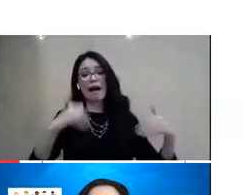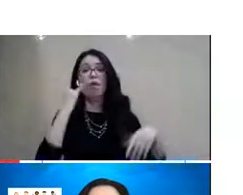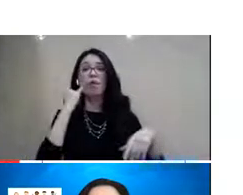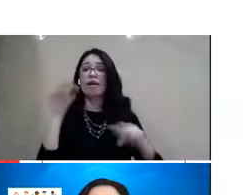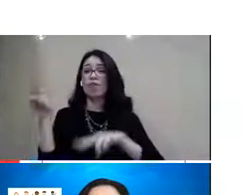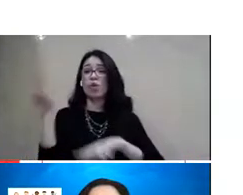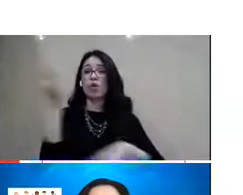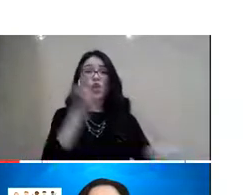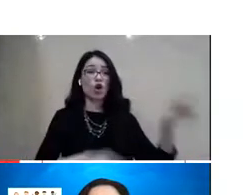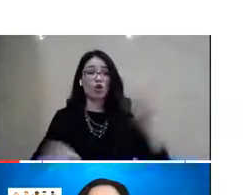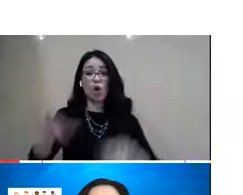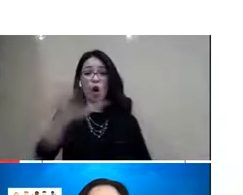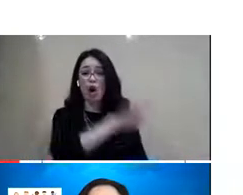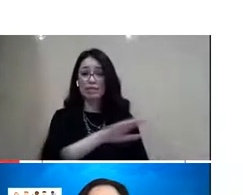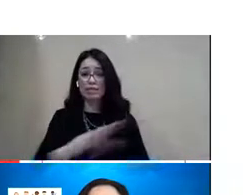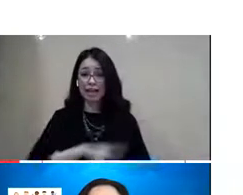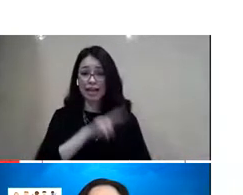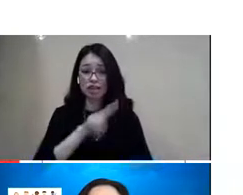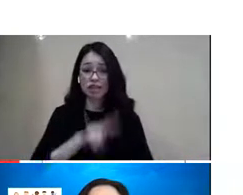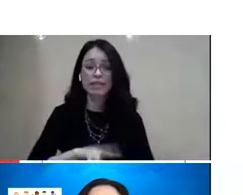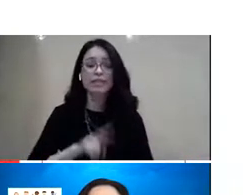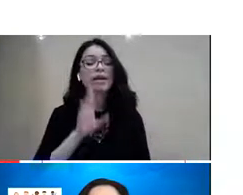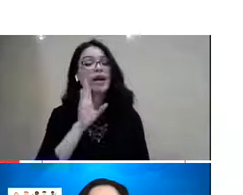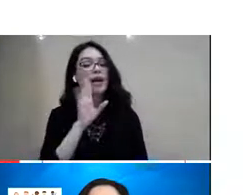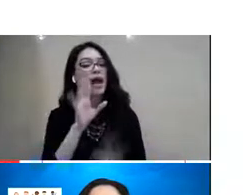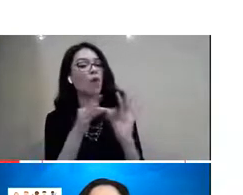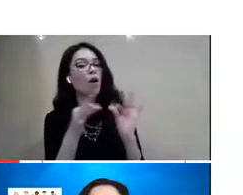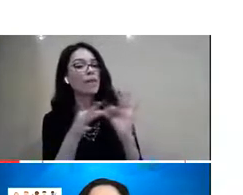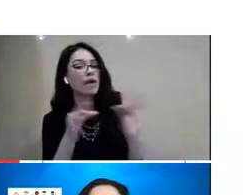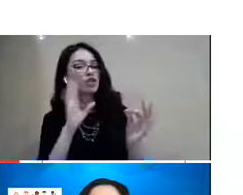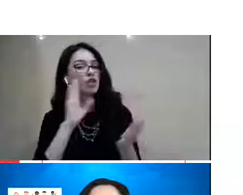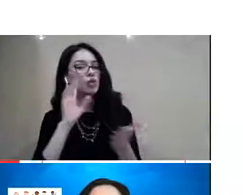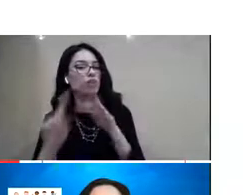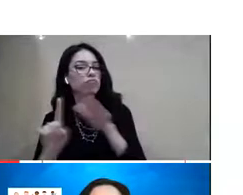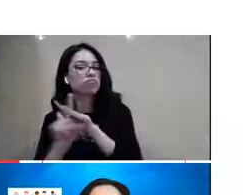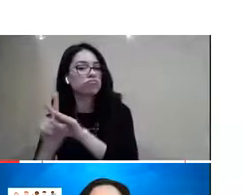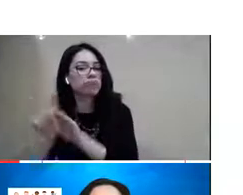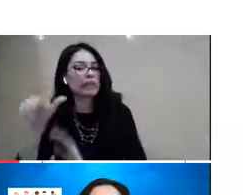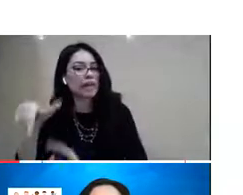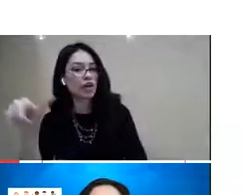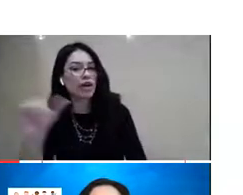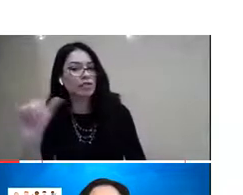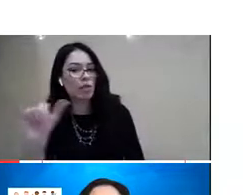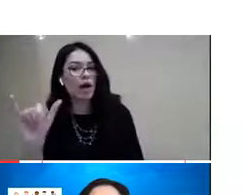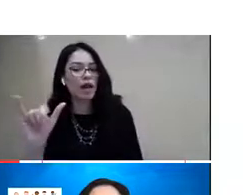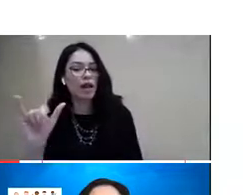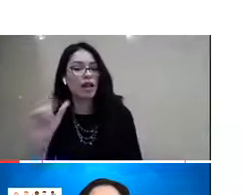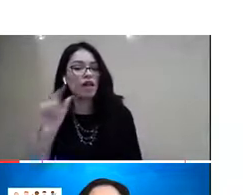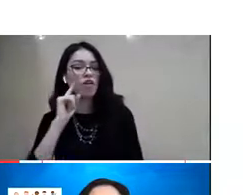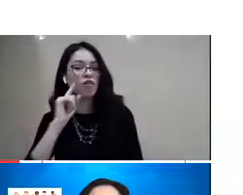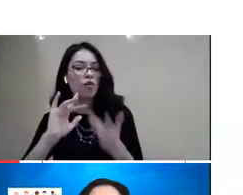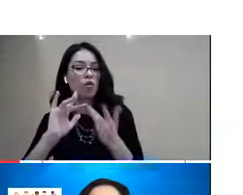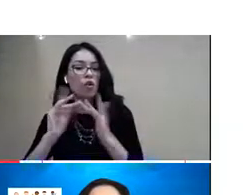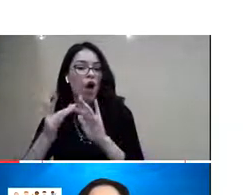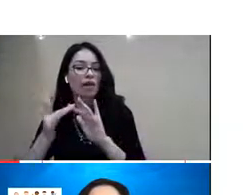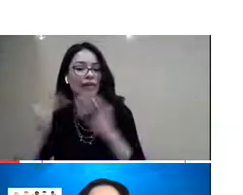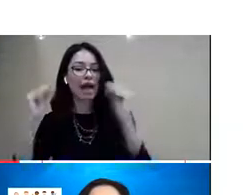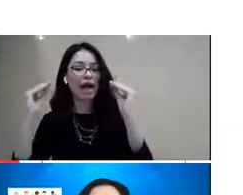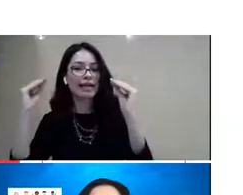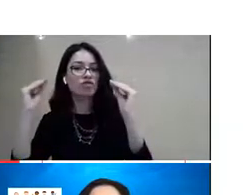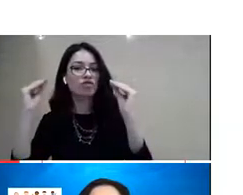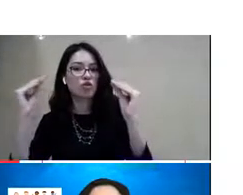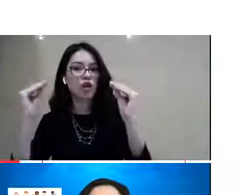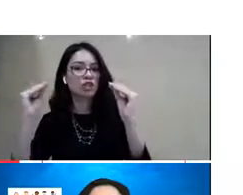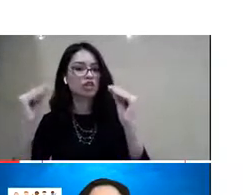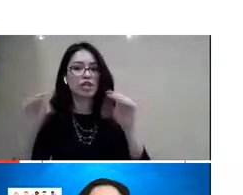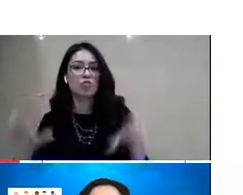say, and this will come up again later as we discuss online instruction, doing the very best we possibly can right